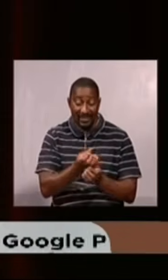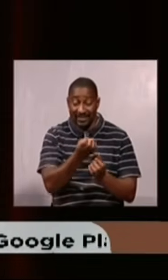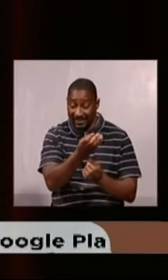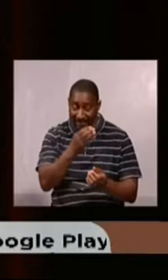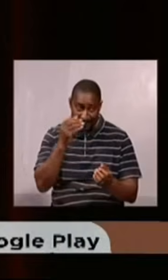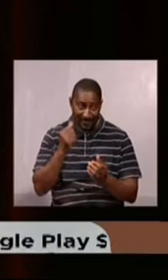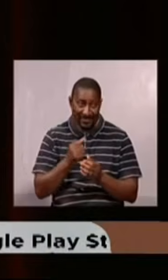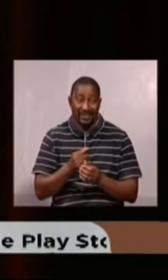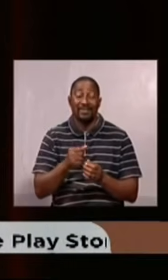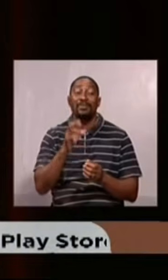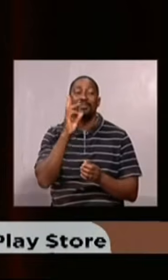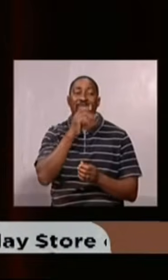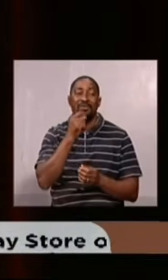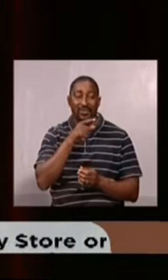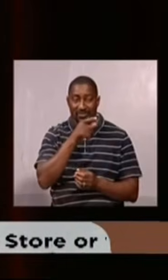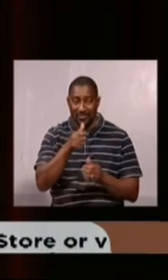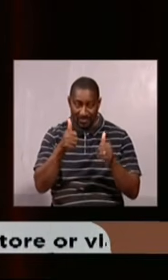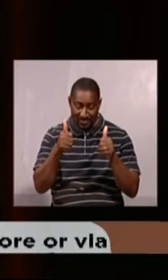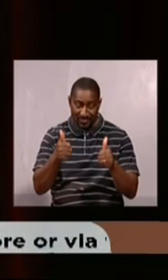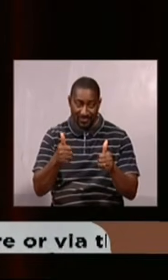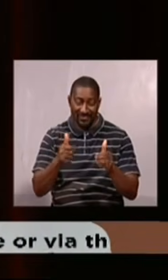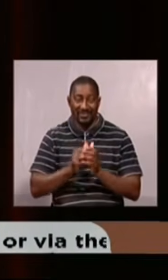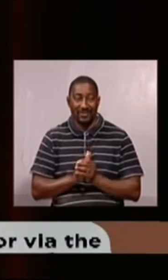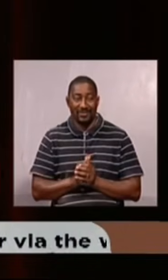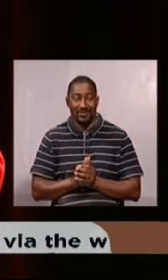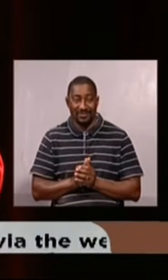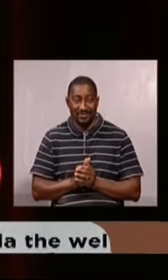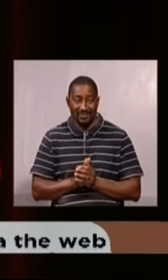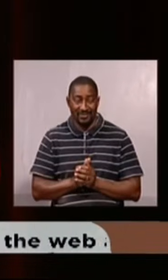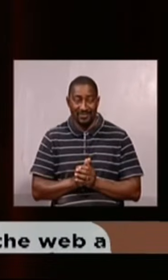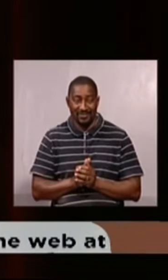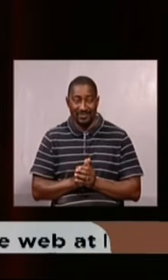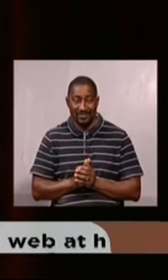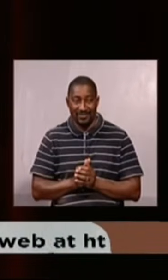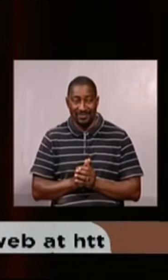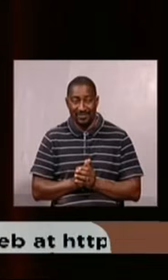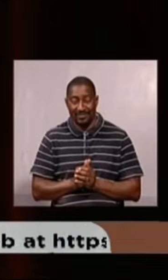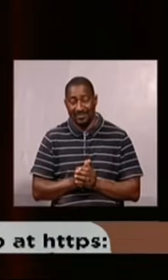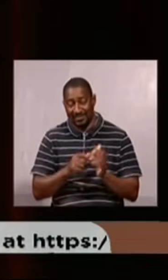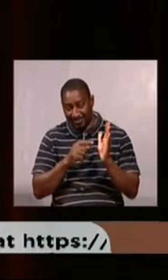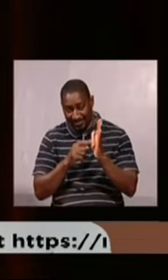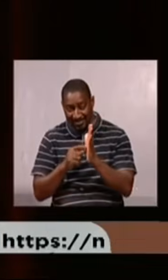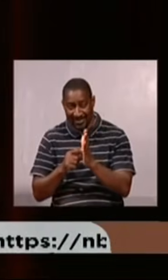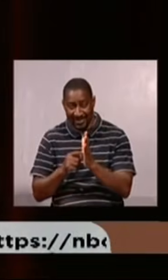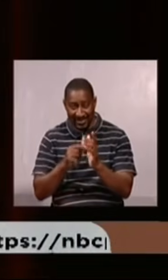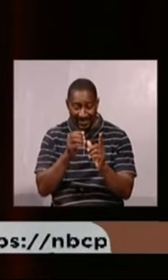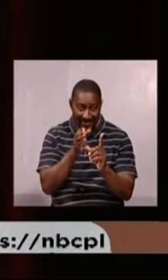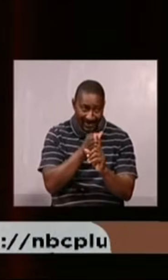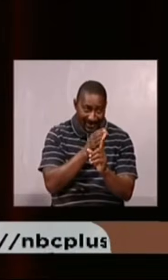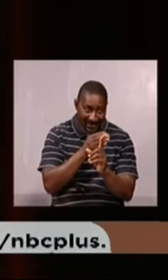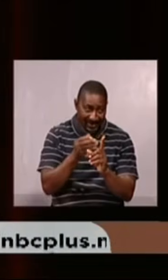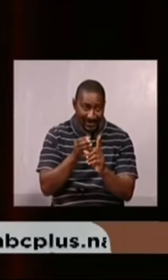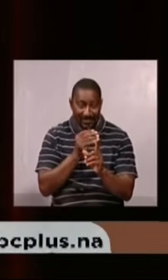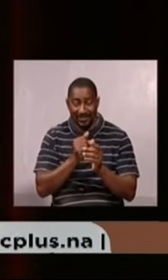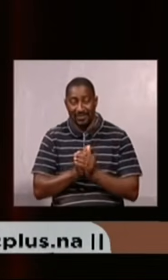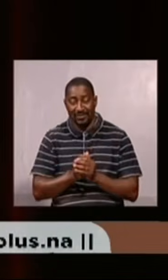to say how good you are with the service that you're delivering. So again, that fine line between rallying and marketing campaigns, you need to be able to live